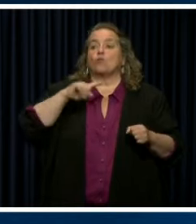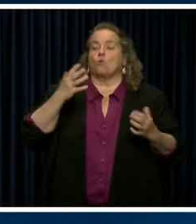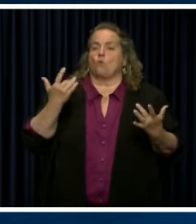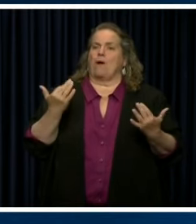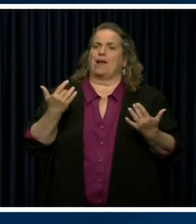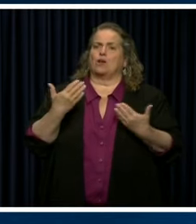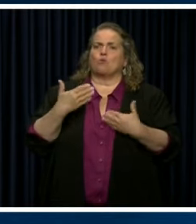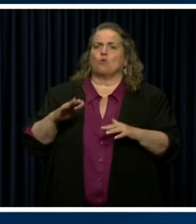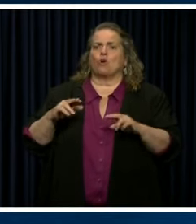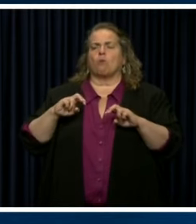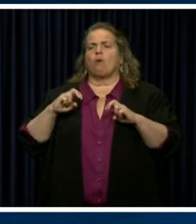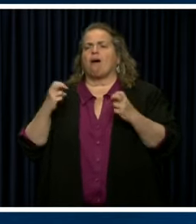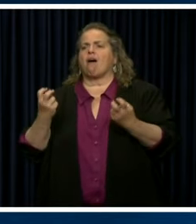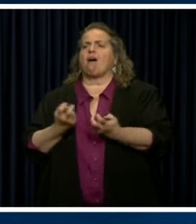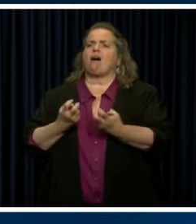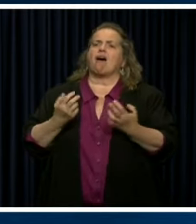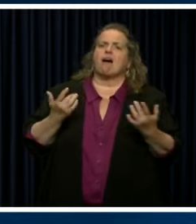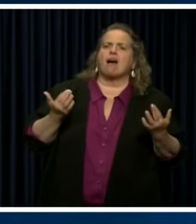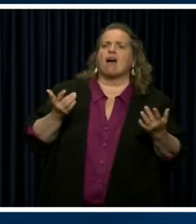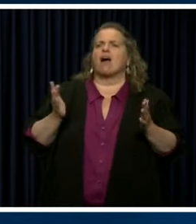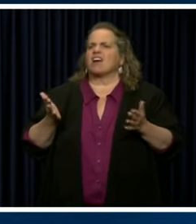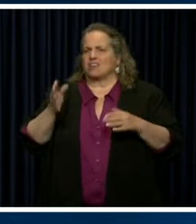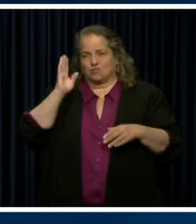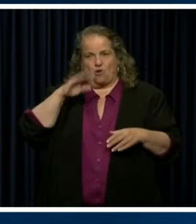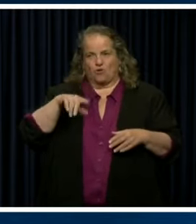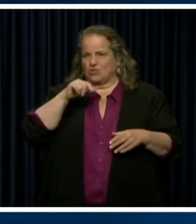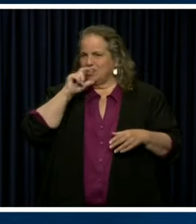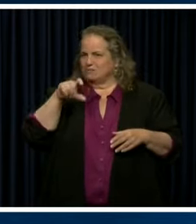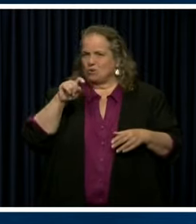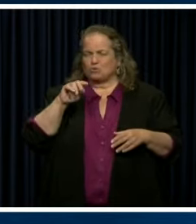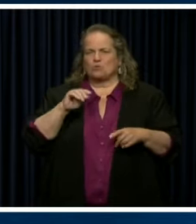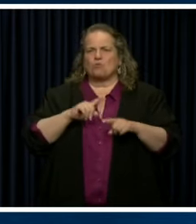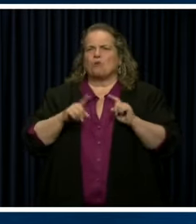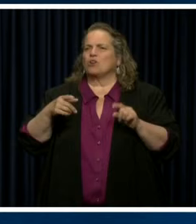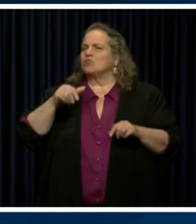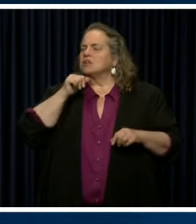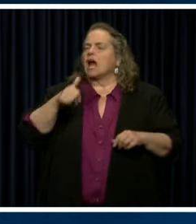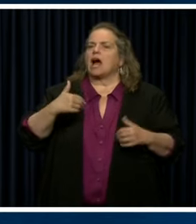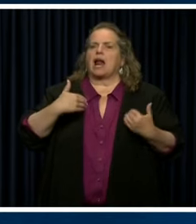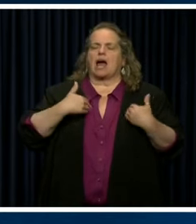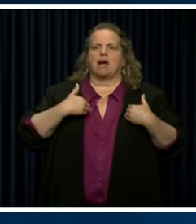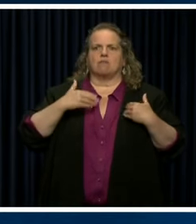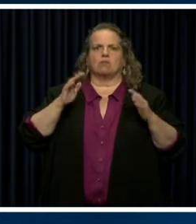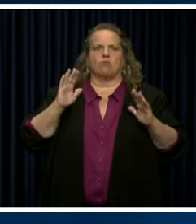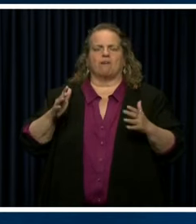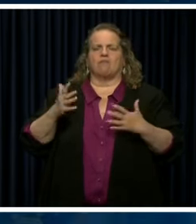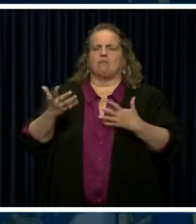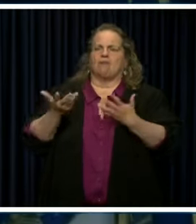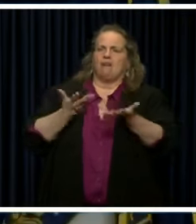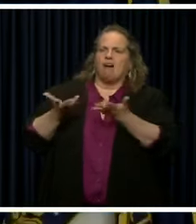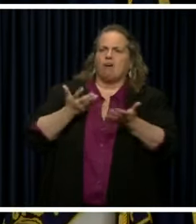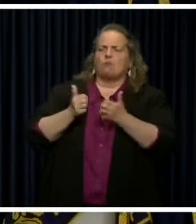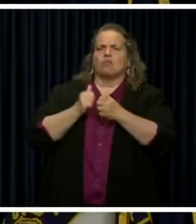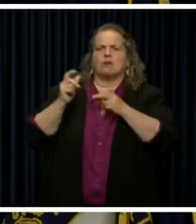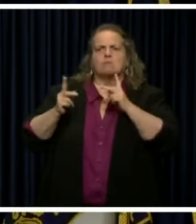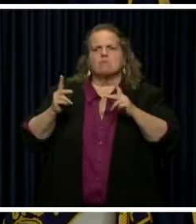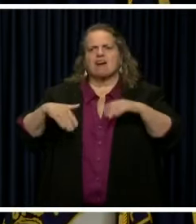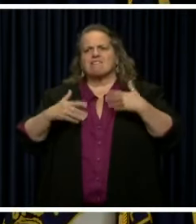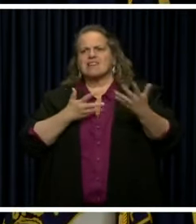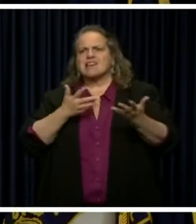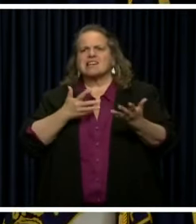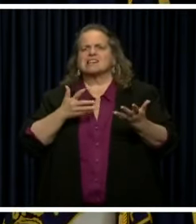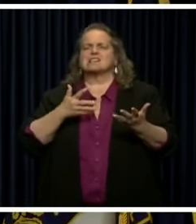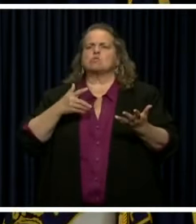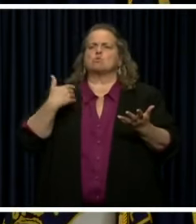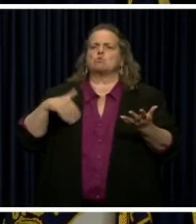room somewhere or be in there even though you're not supposed to because of not having talked with other people in far